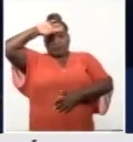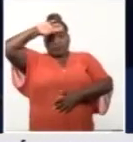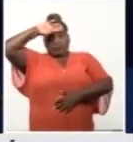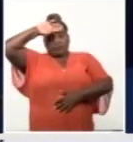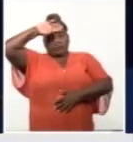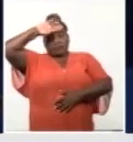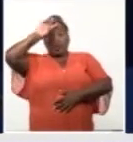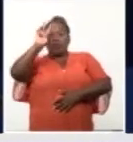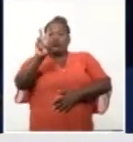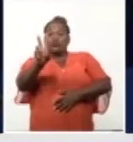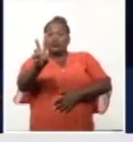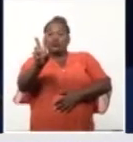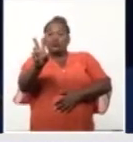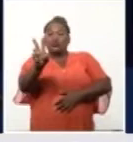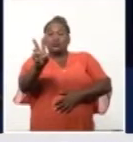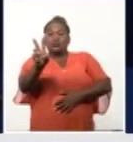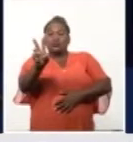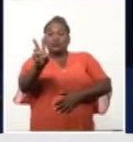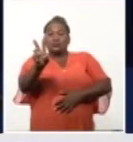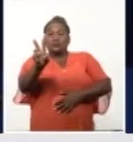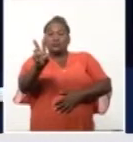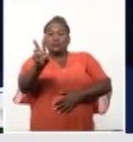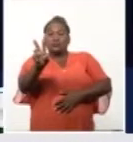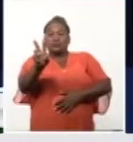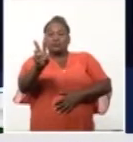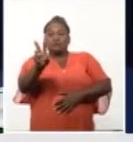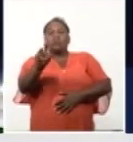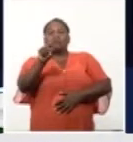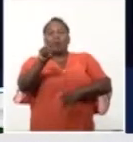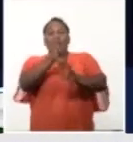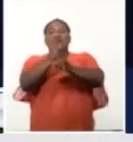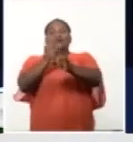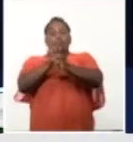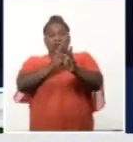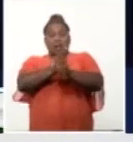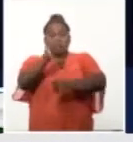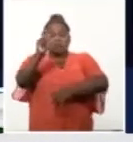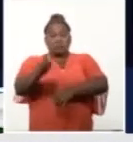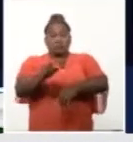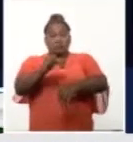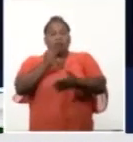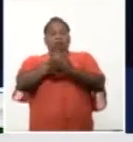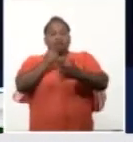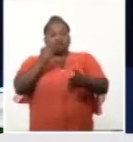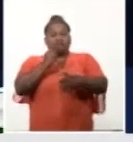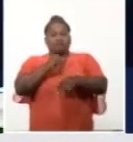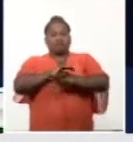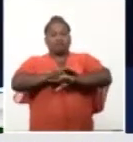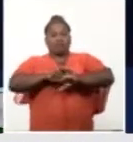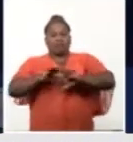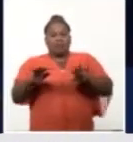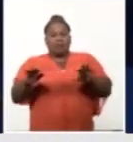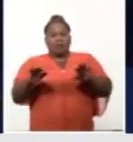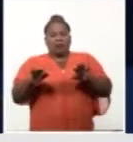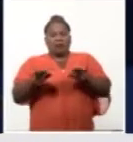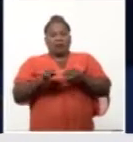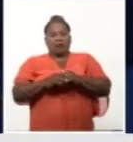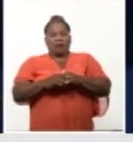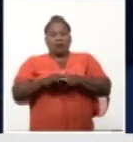cases are all Cuban. 2 of them are confirmed case